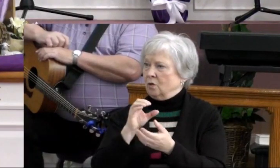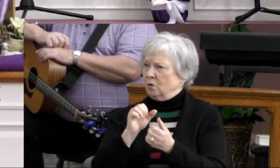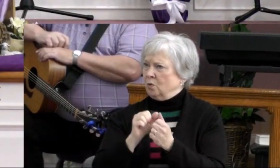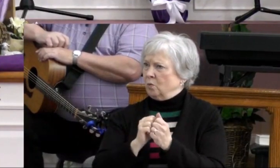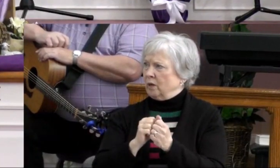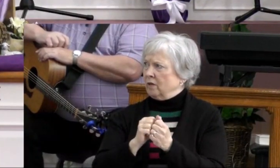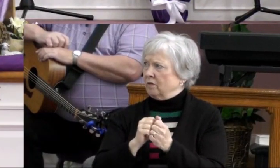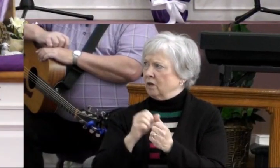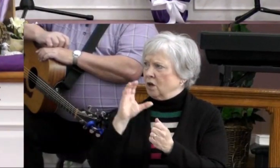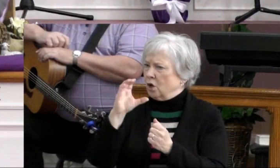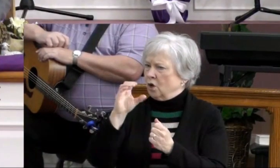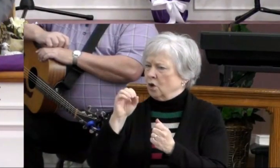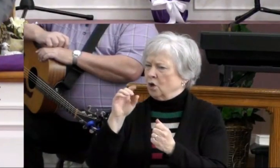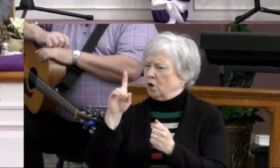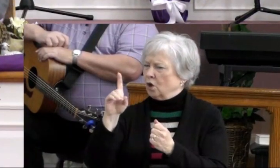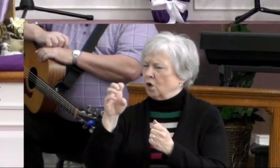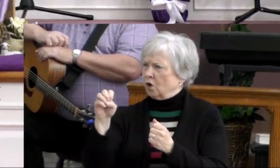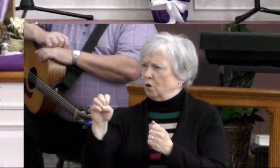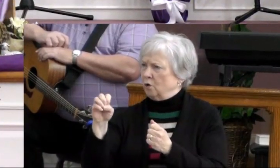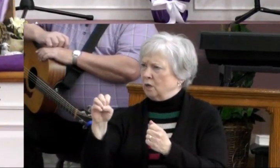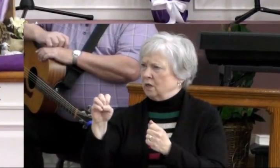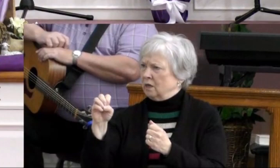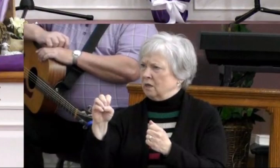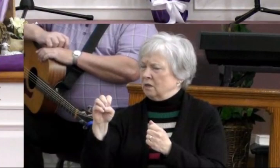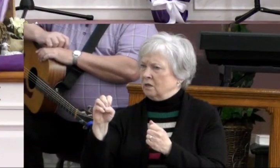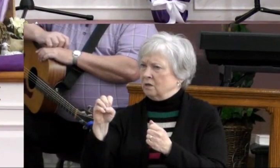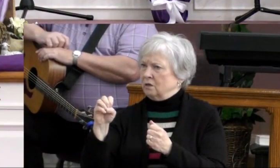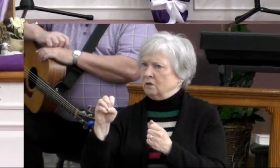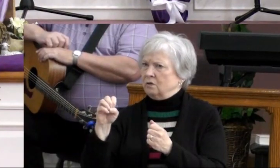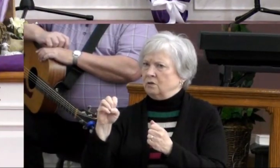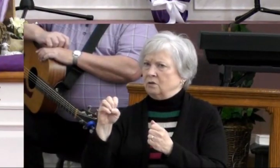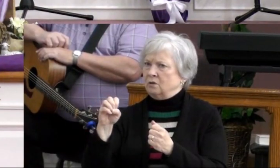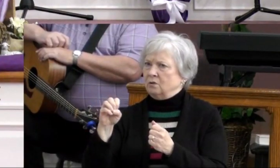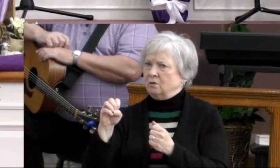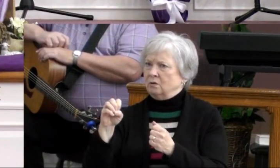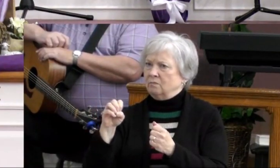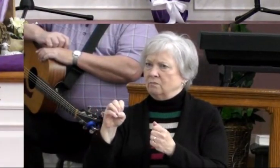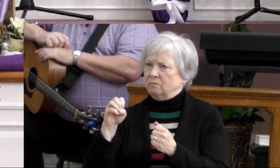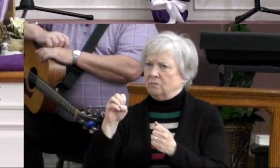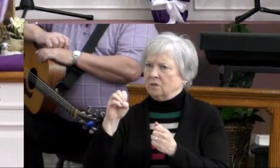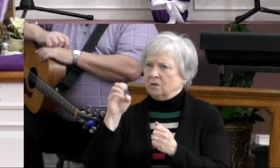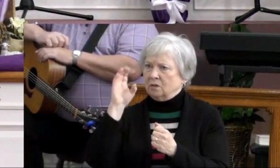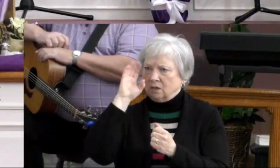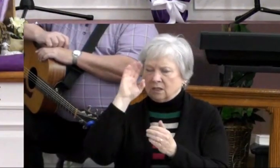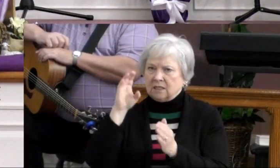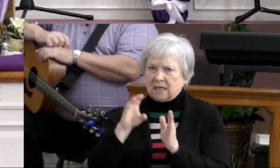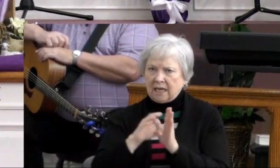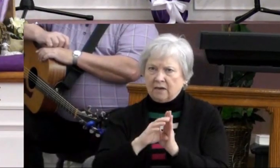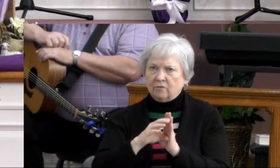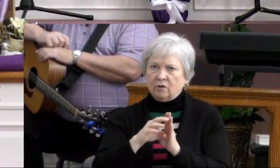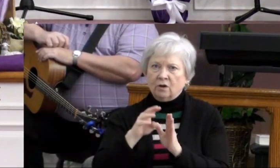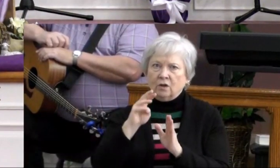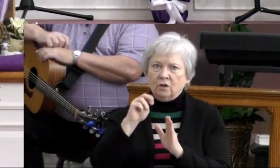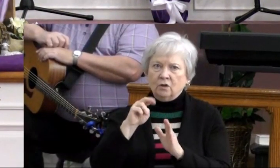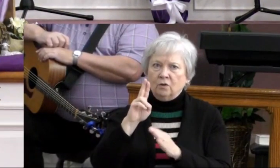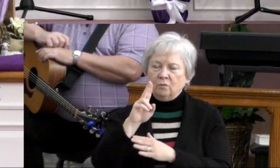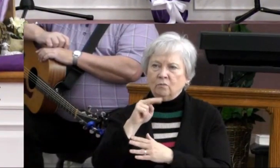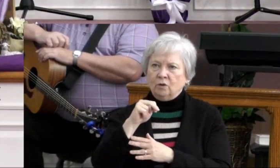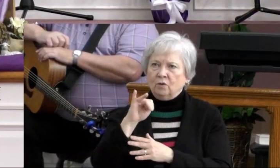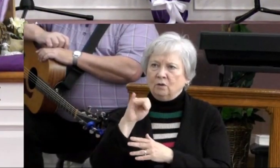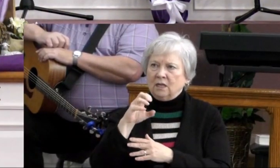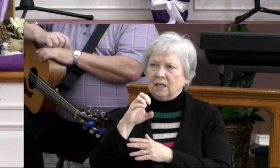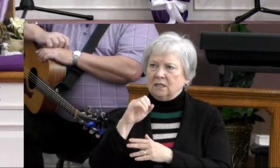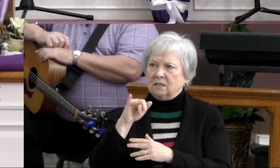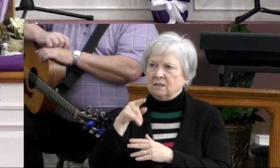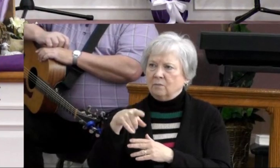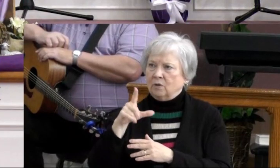you can scan for municipal elections in April. This is the deadline this week, is the deadline for registering